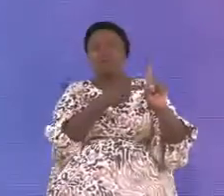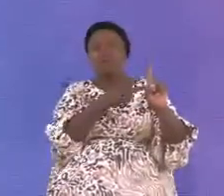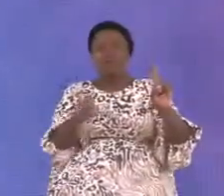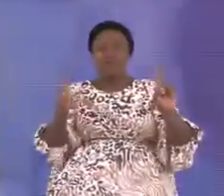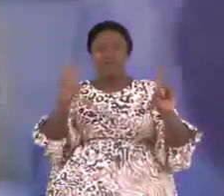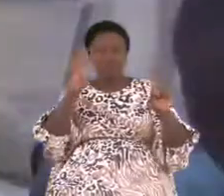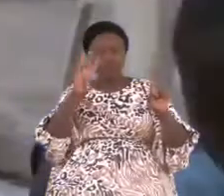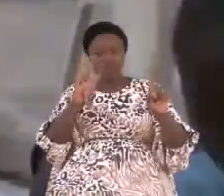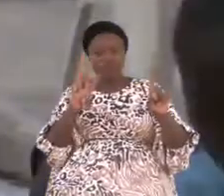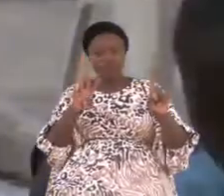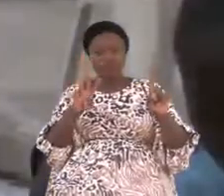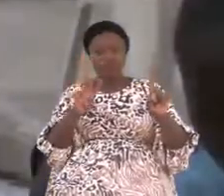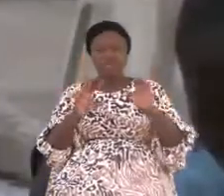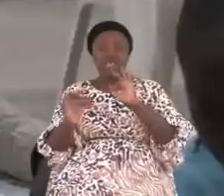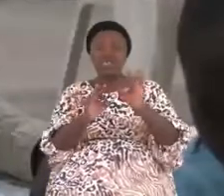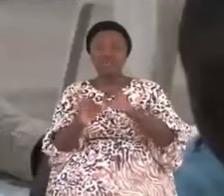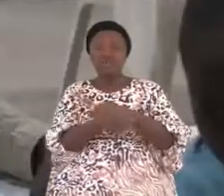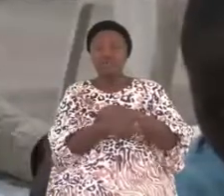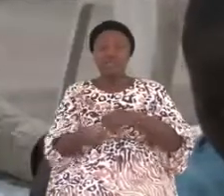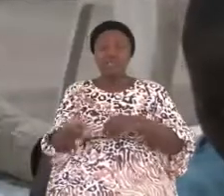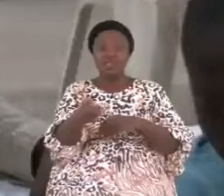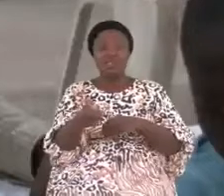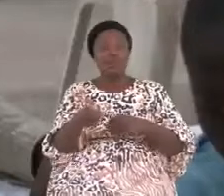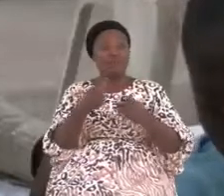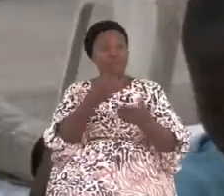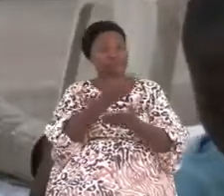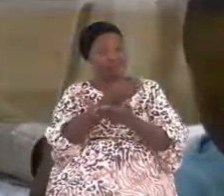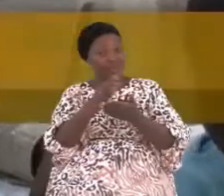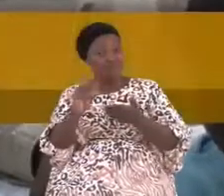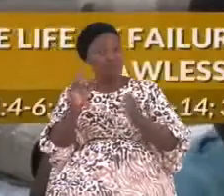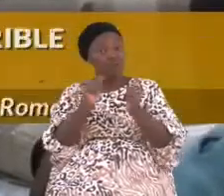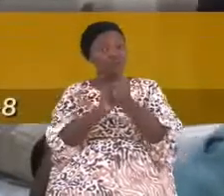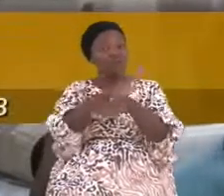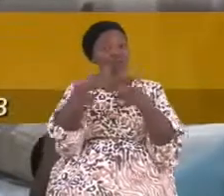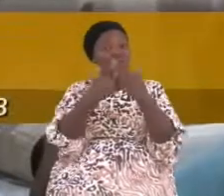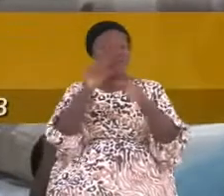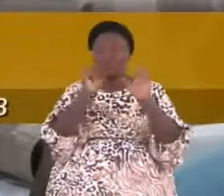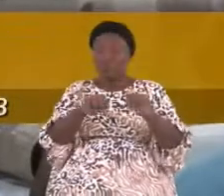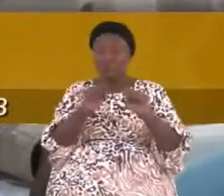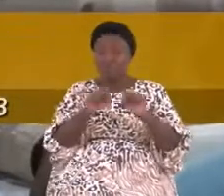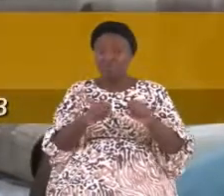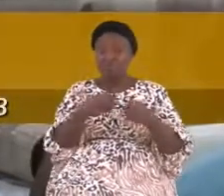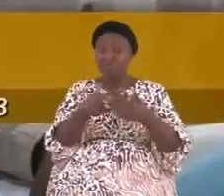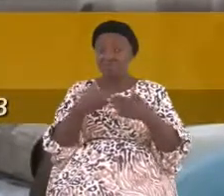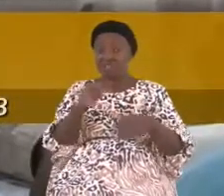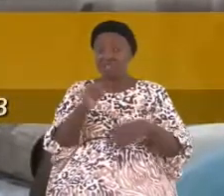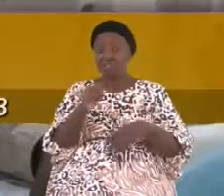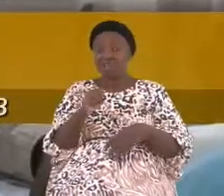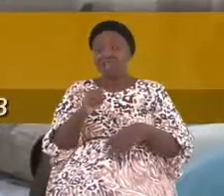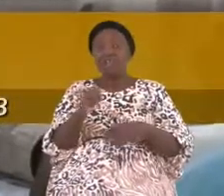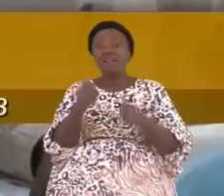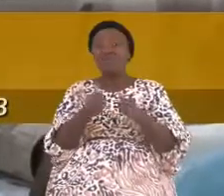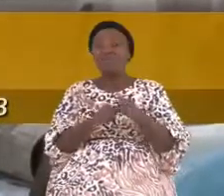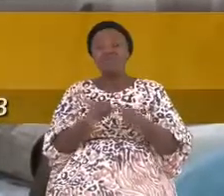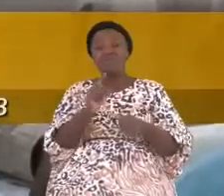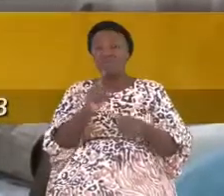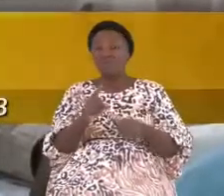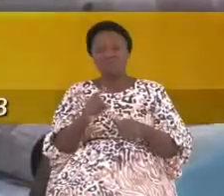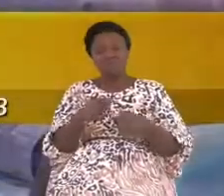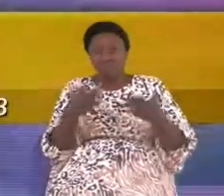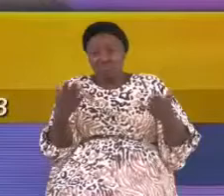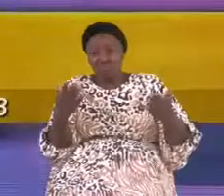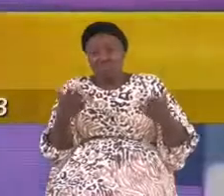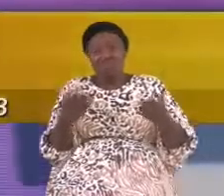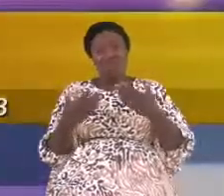they failed with all the possibilities before them, everybody else will fail. If